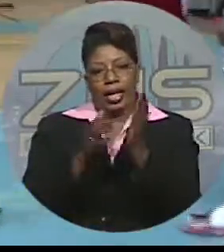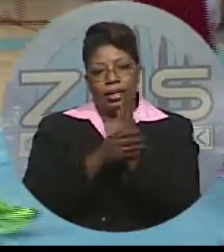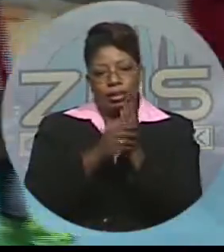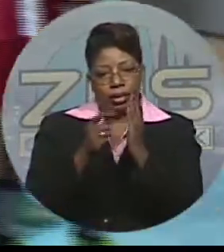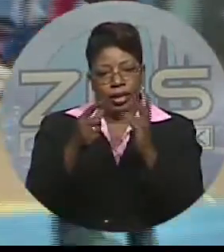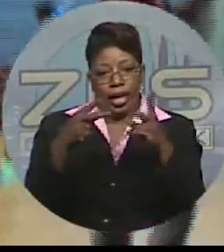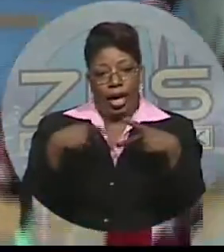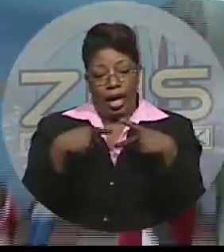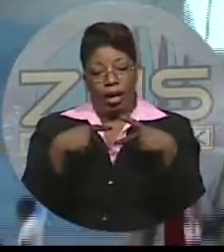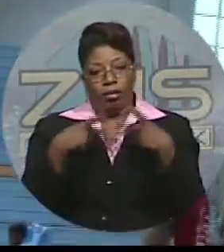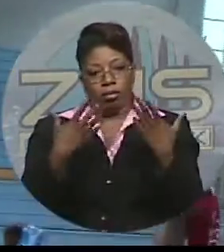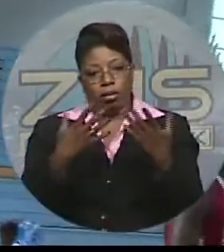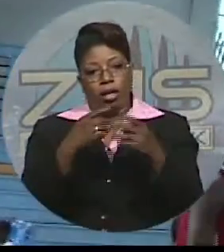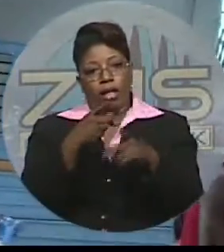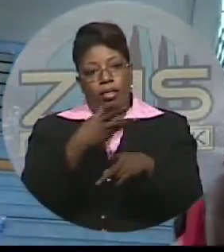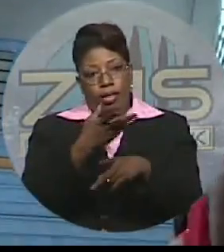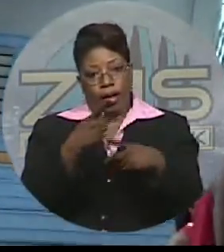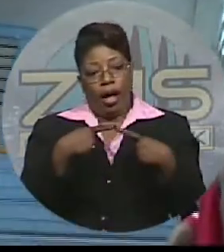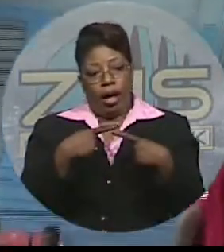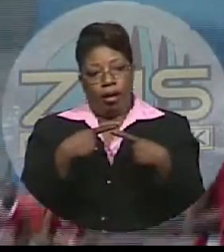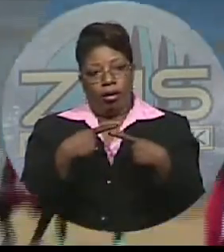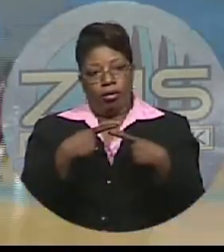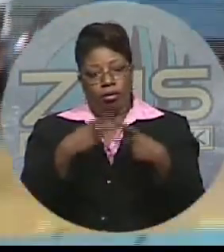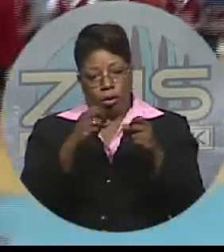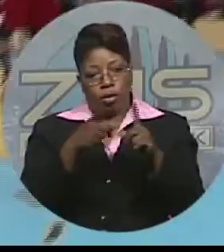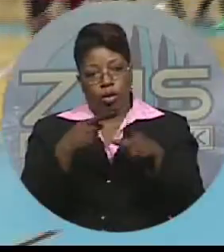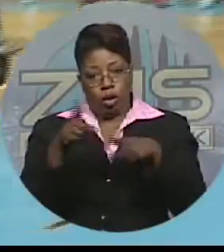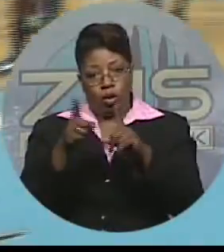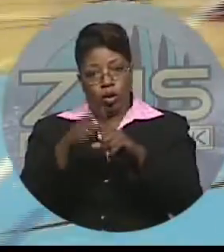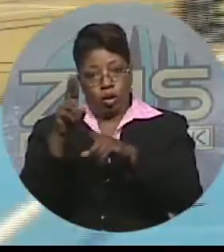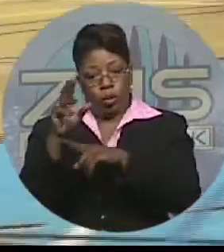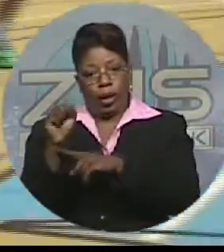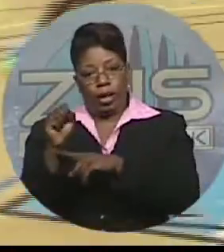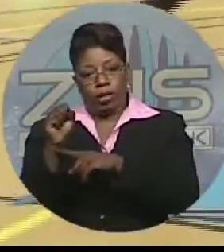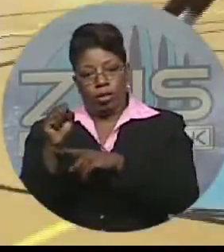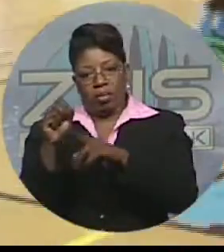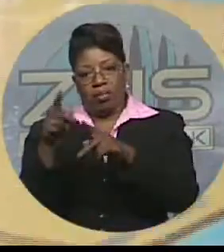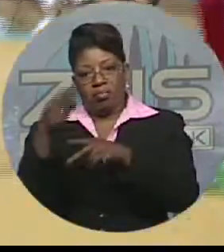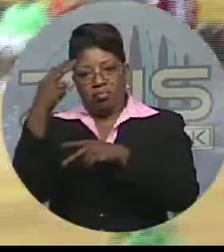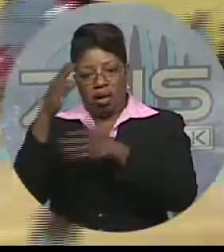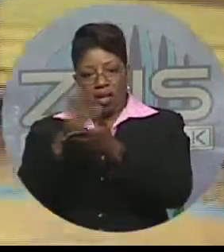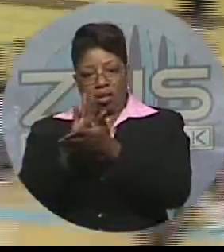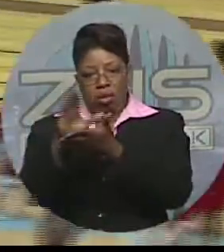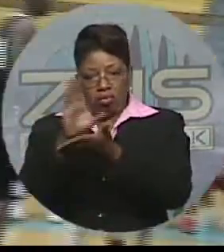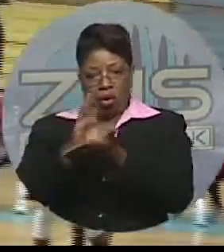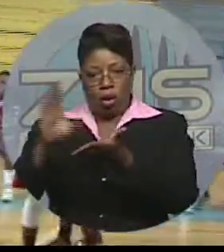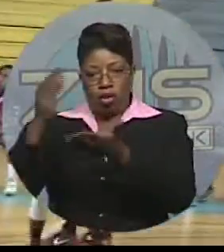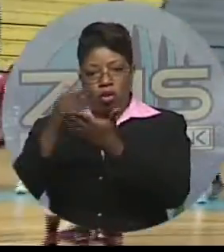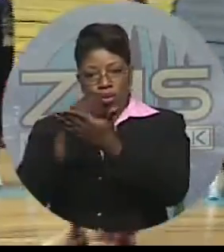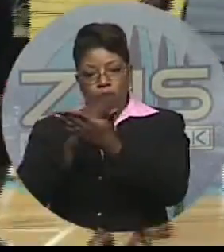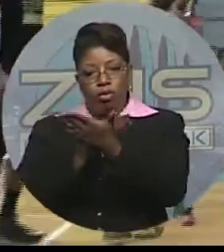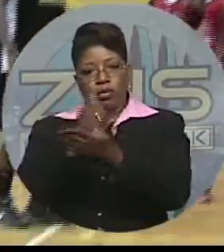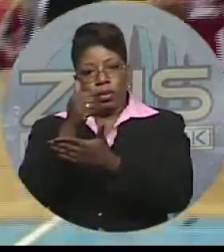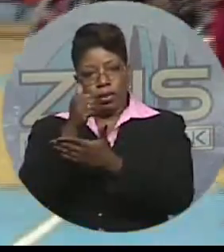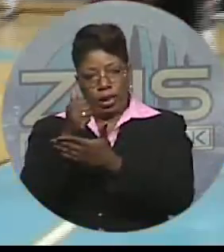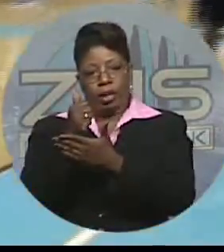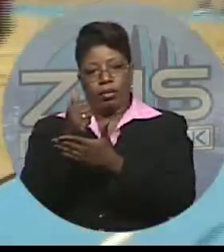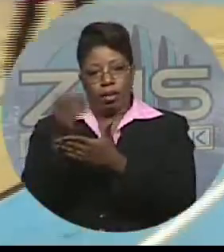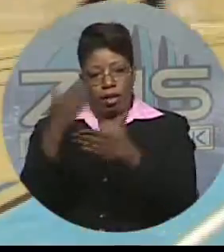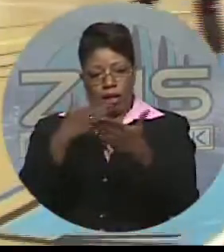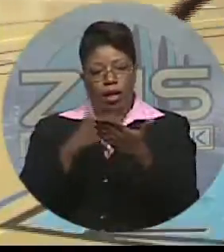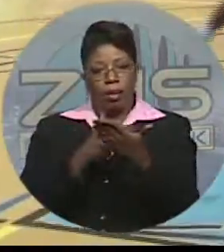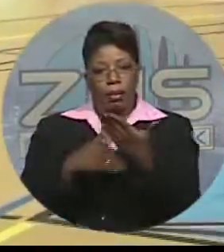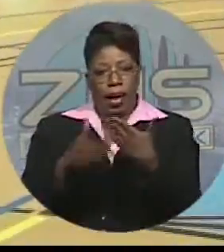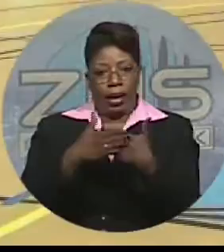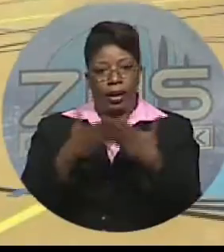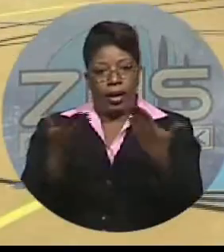have, they have the opportunity to go to the States and play high school, college, improve themselves and come back here and improve